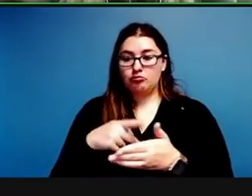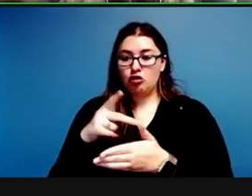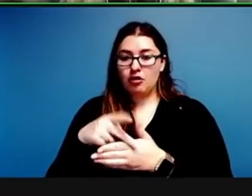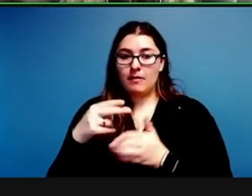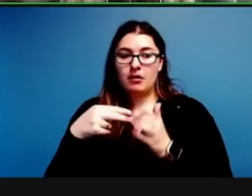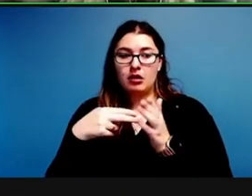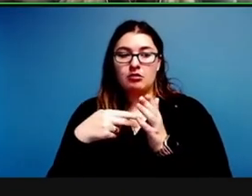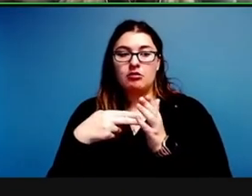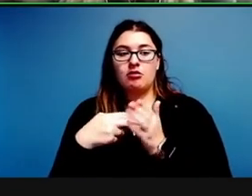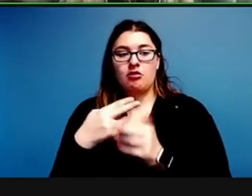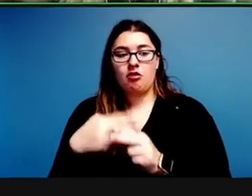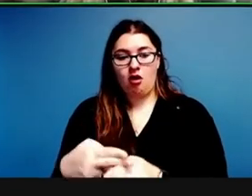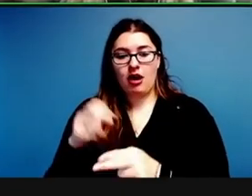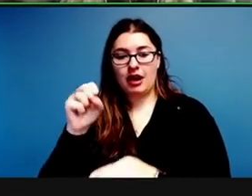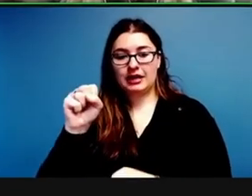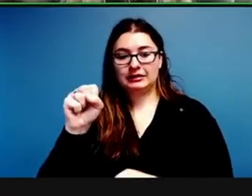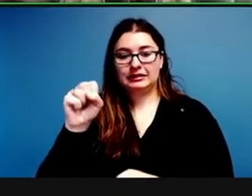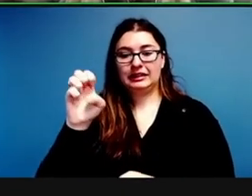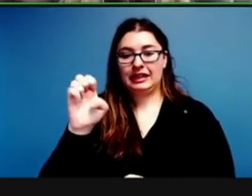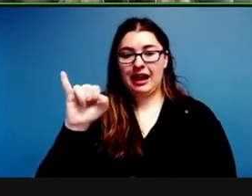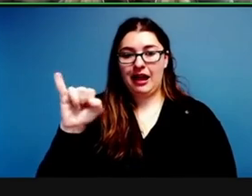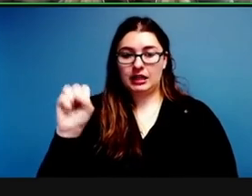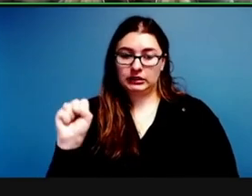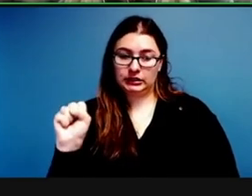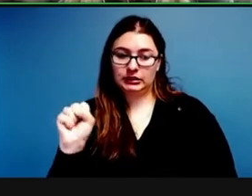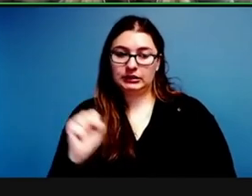SEIS, S-E-I-S.